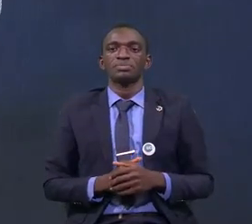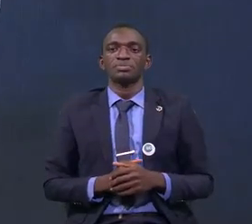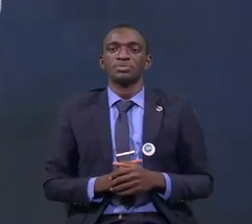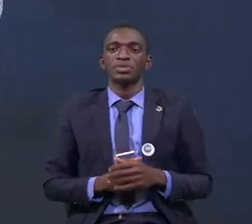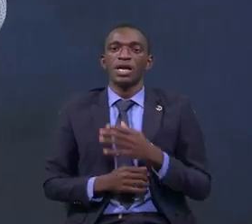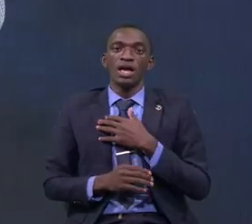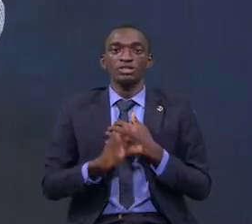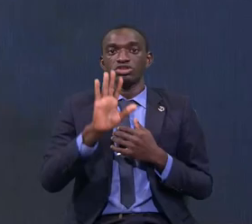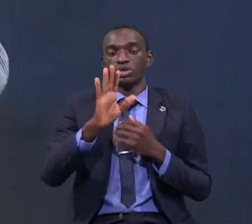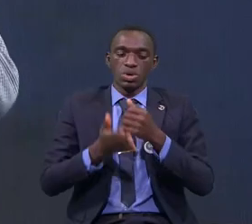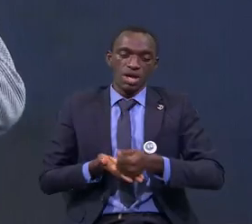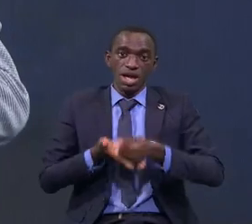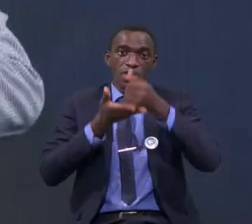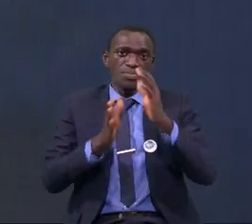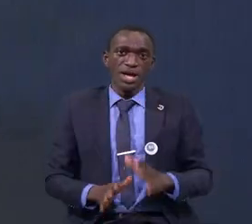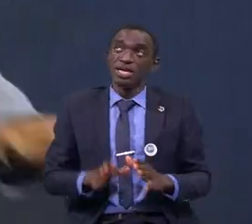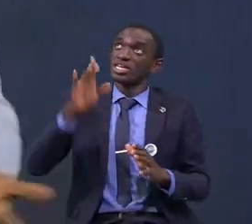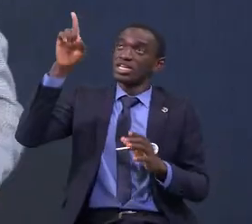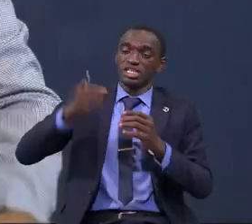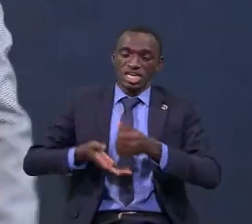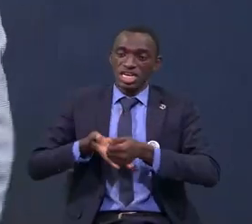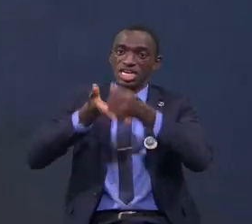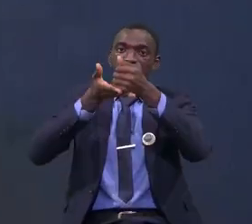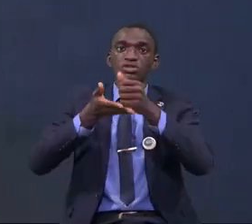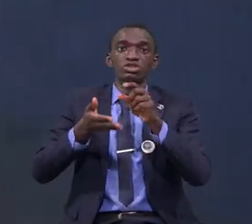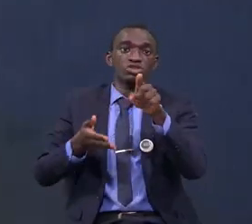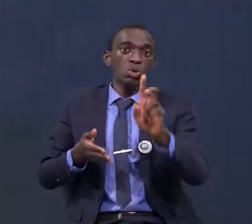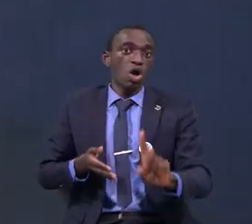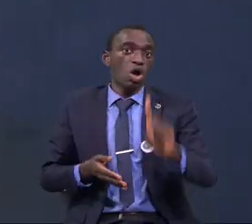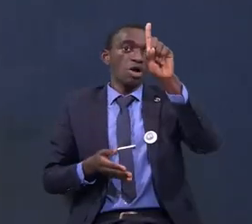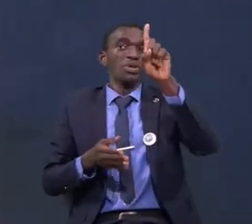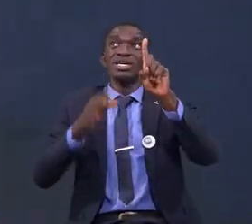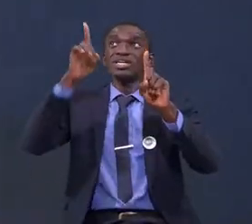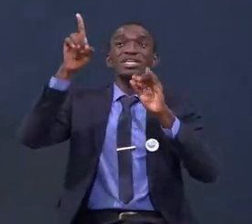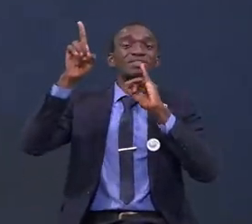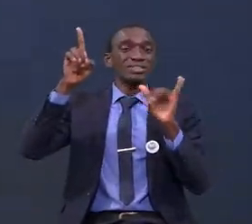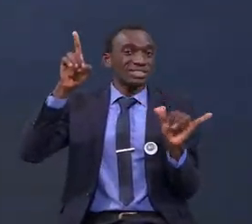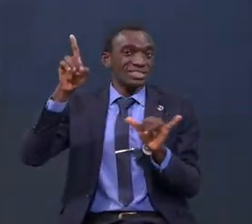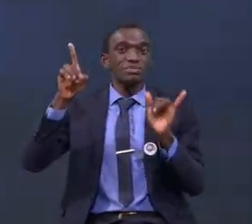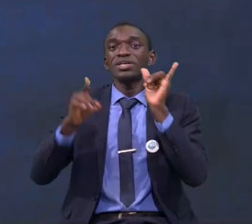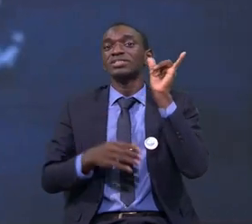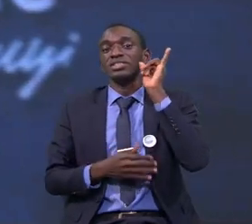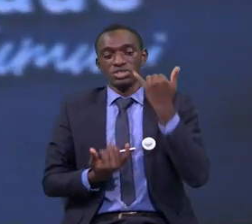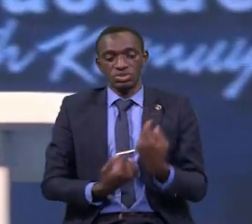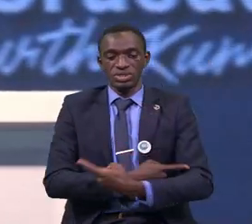Your helper, your lifter up is the same yesterday, today, and forever.